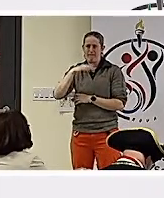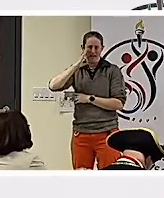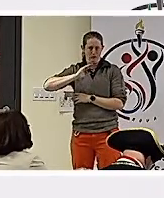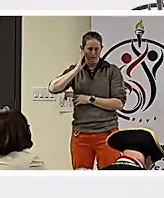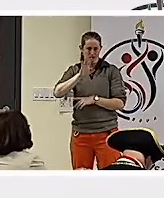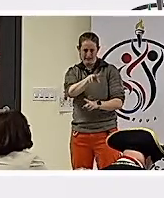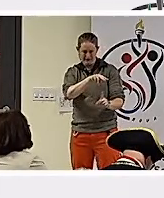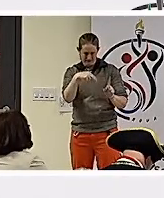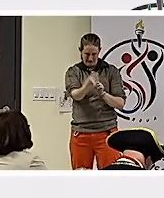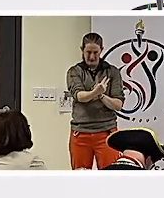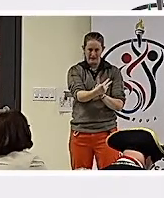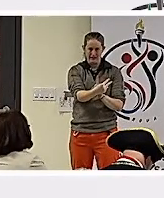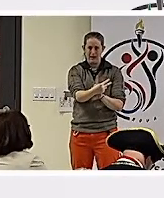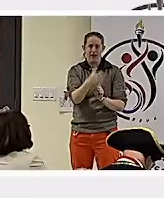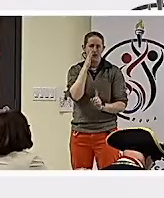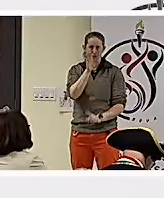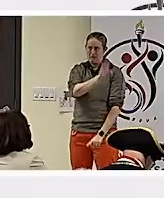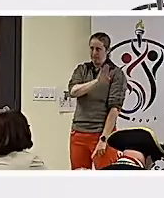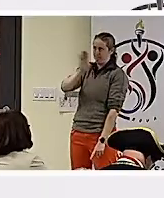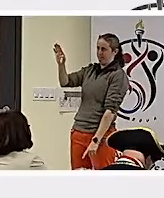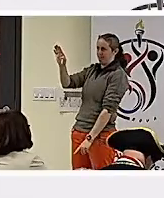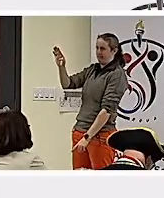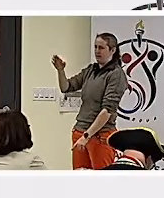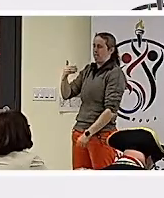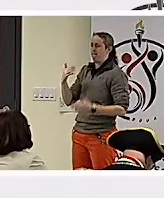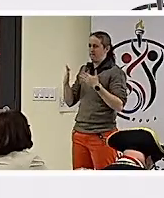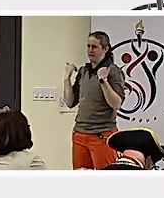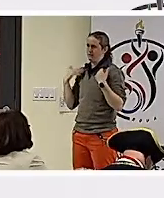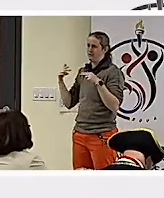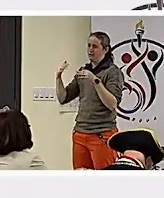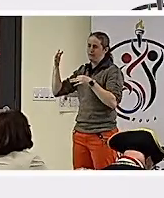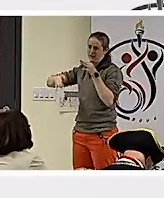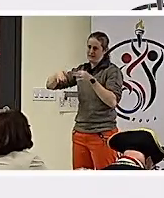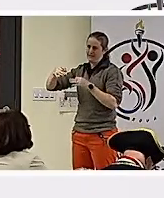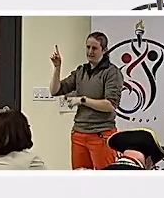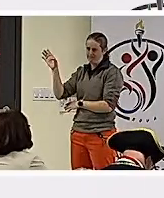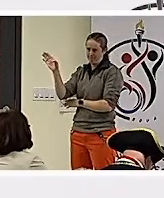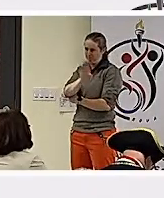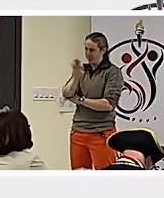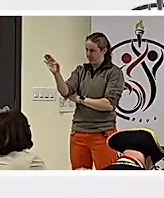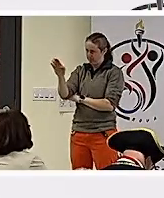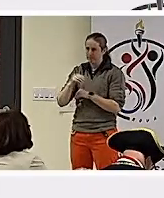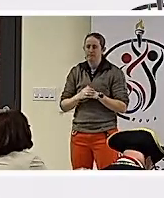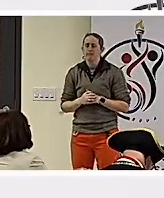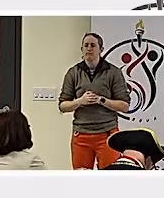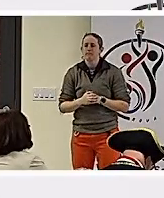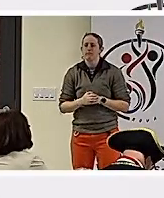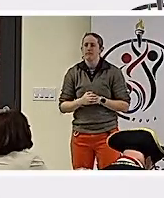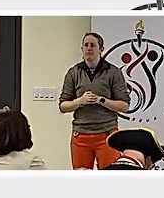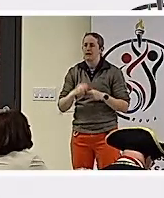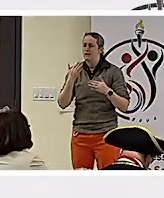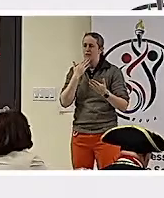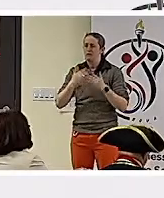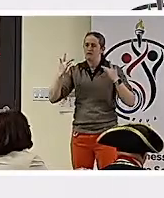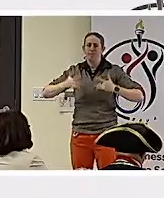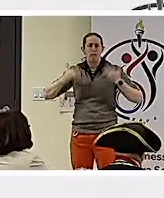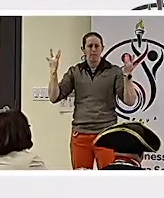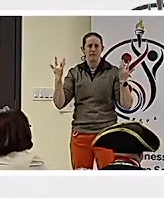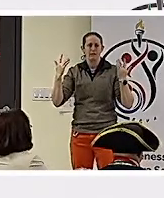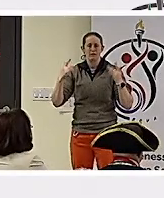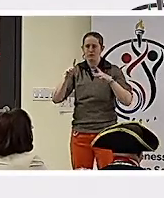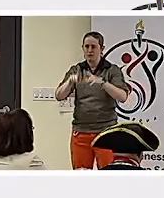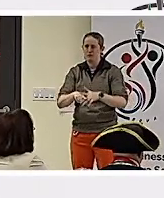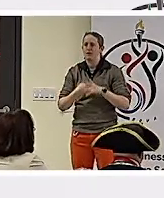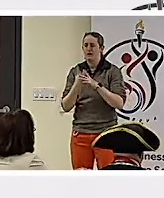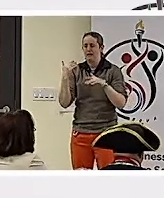the Minister of Justice. Today is an important event to kick off Access Awareness Week as we celebrate the people who have